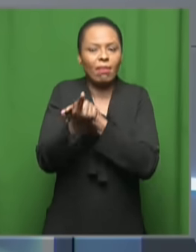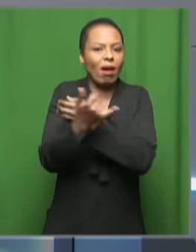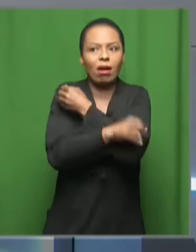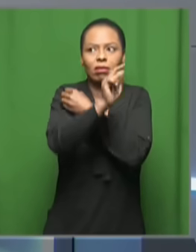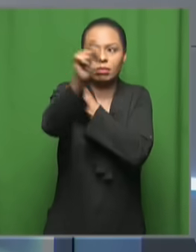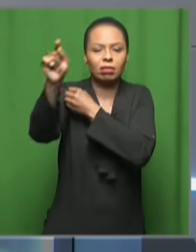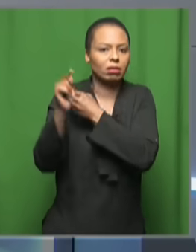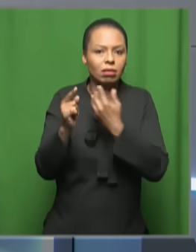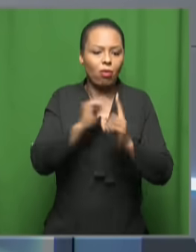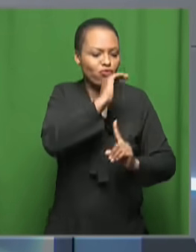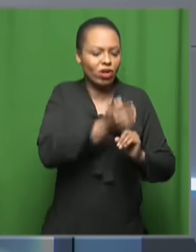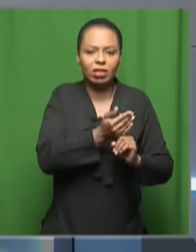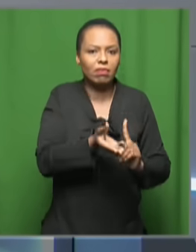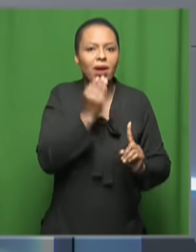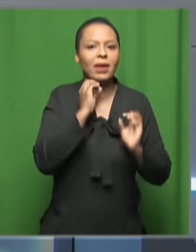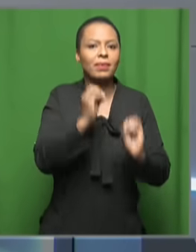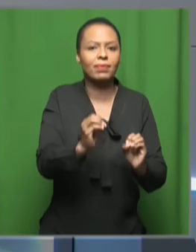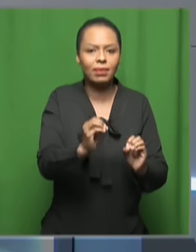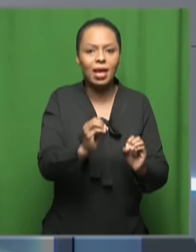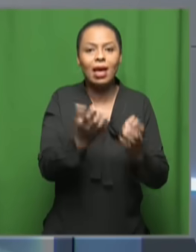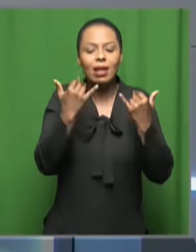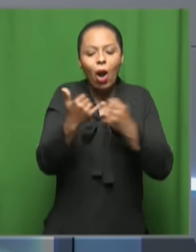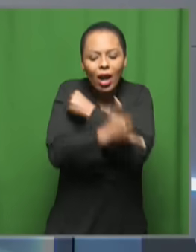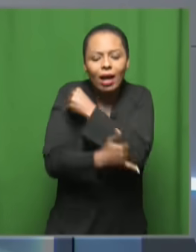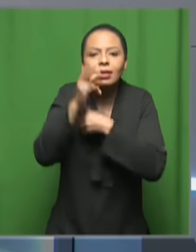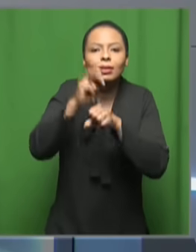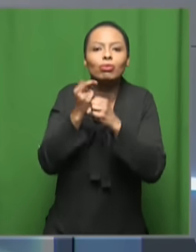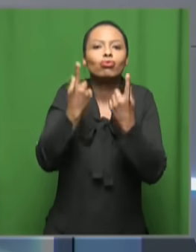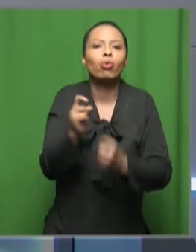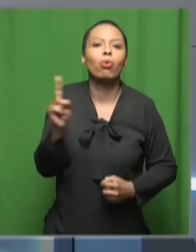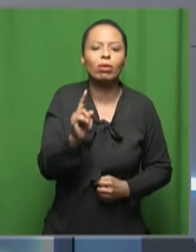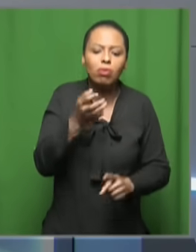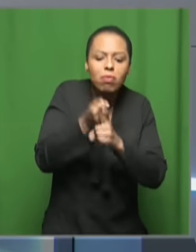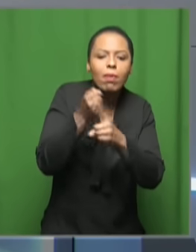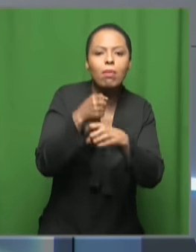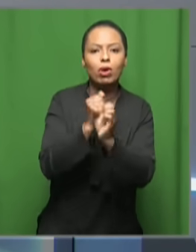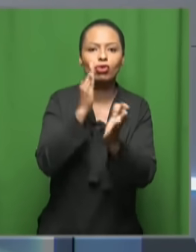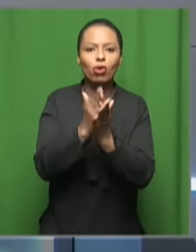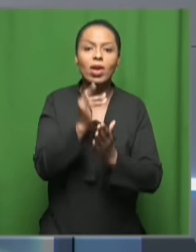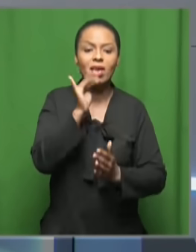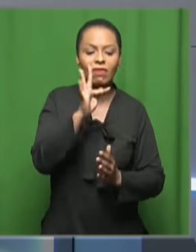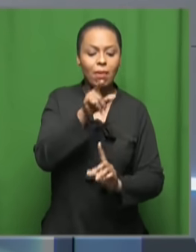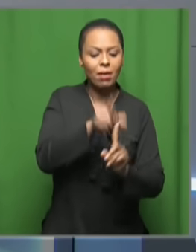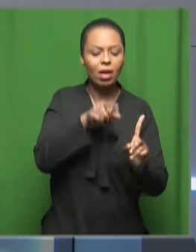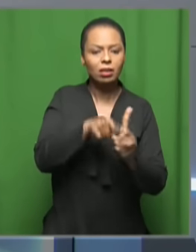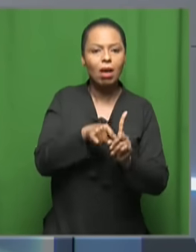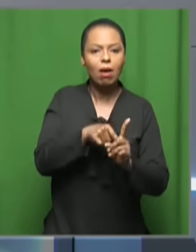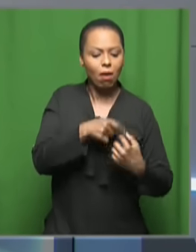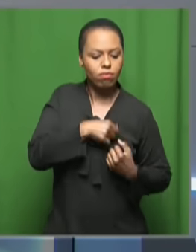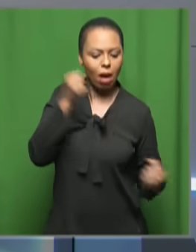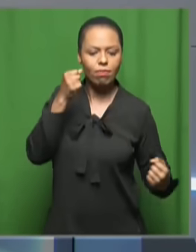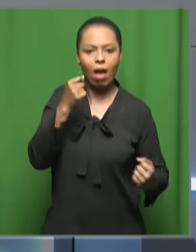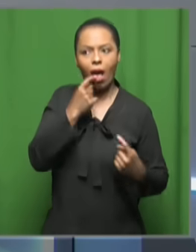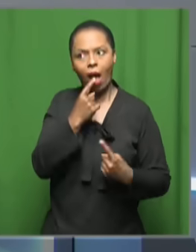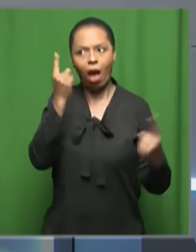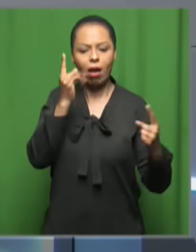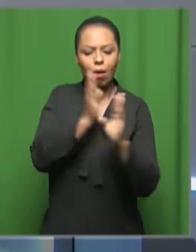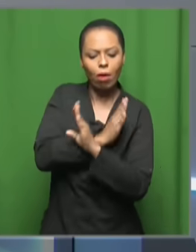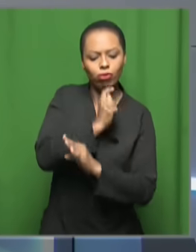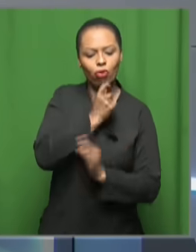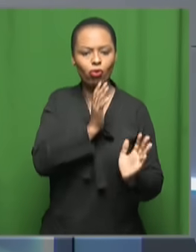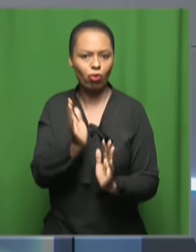that really here countries need to start enhancing and taking seriously in as far as whistleblowing is concerned? I mean,